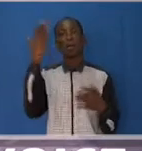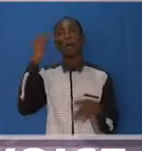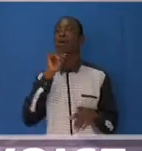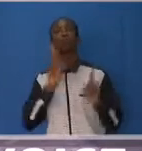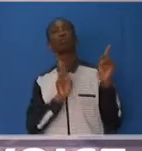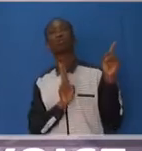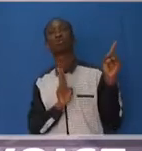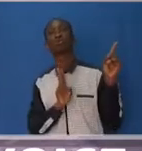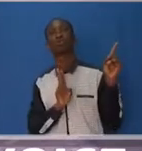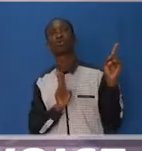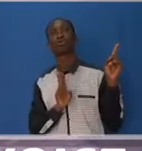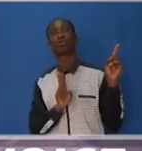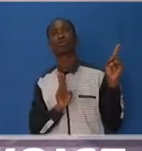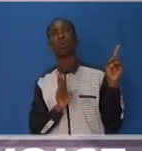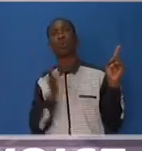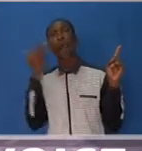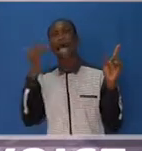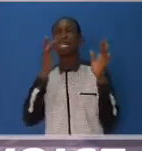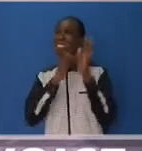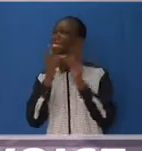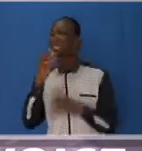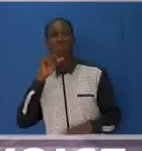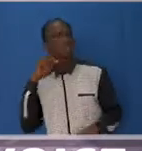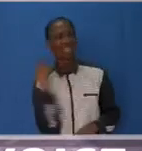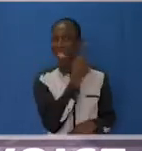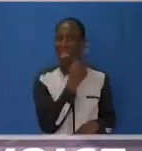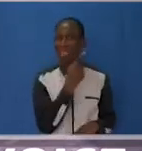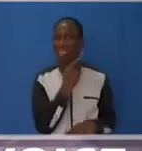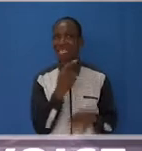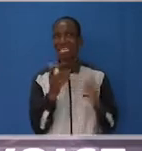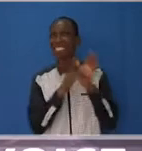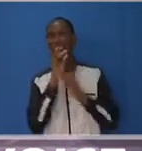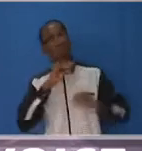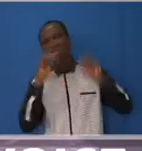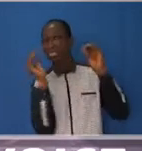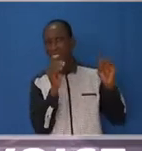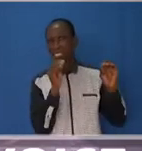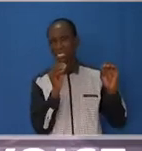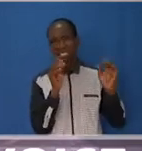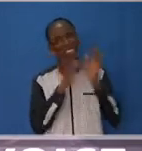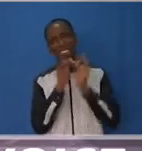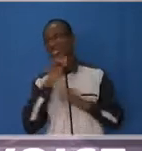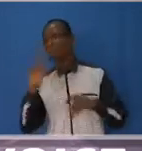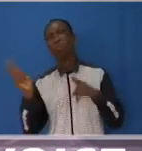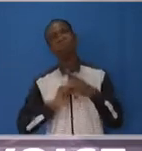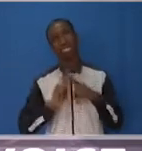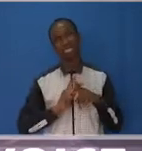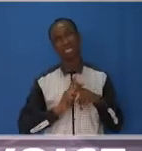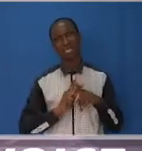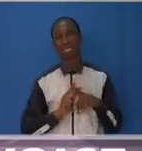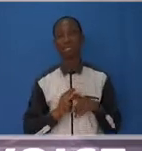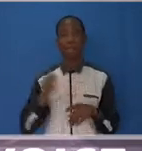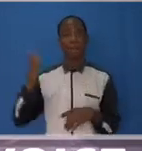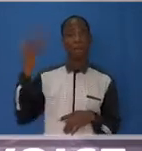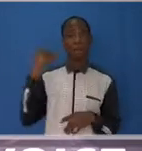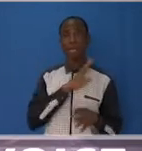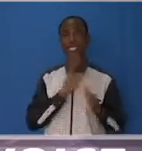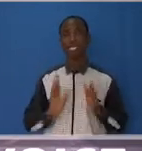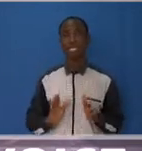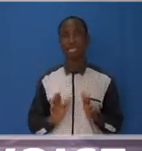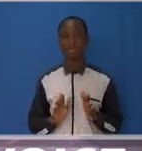sadie no omonye efri se yesu amfa nka ho wo krisosomu na ekrisofo edi nkan